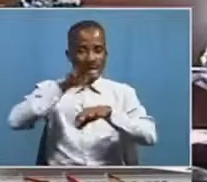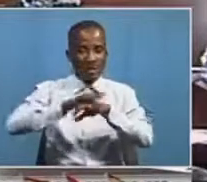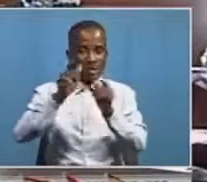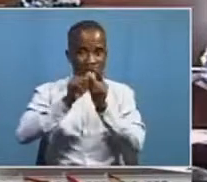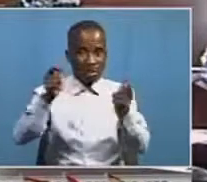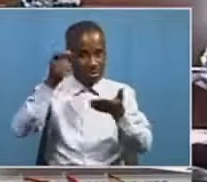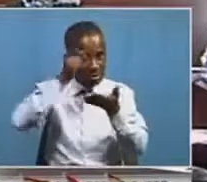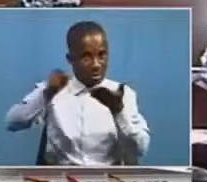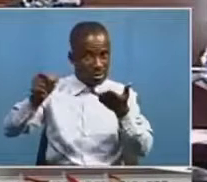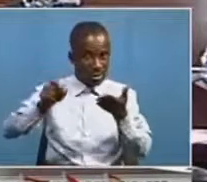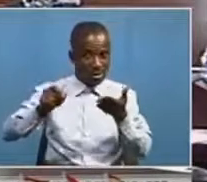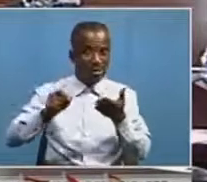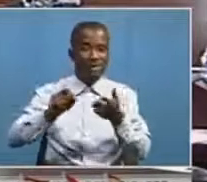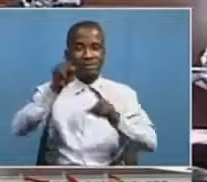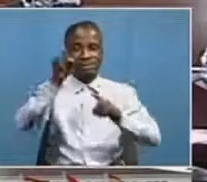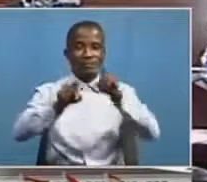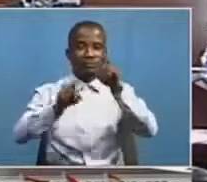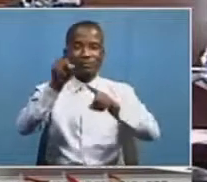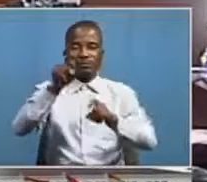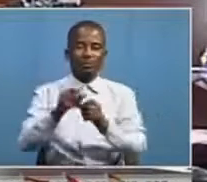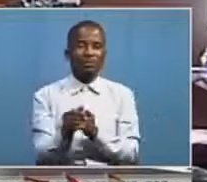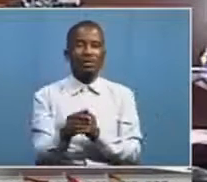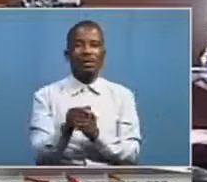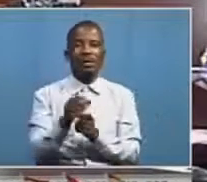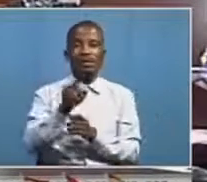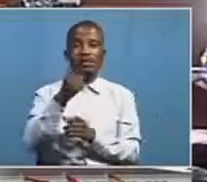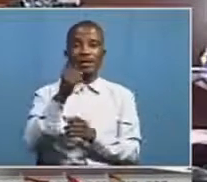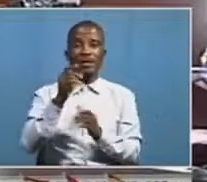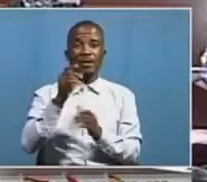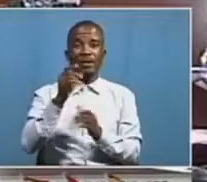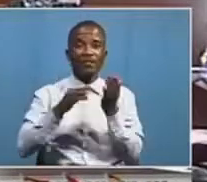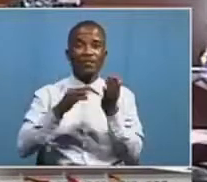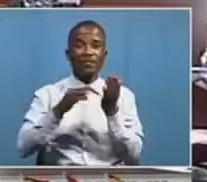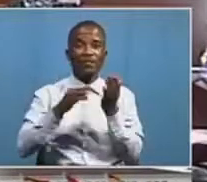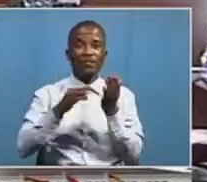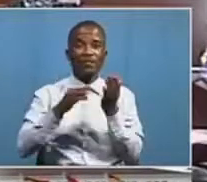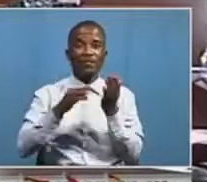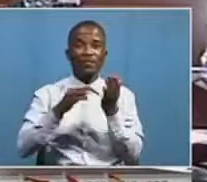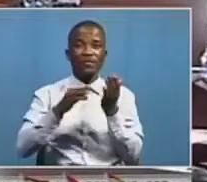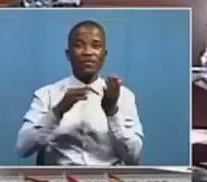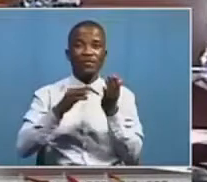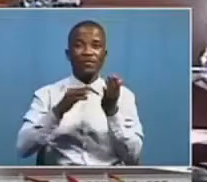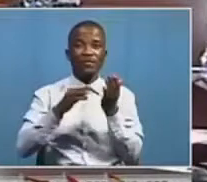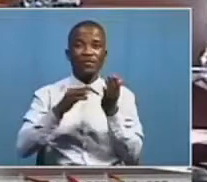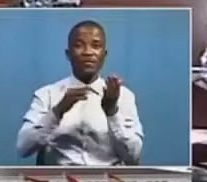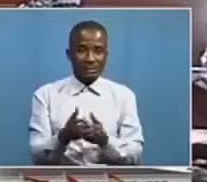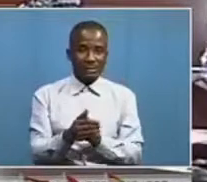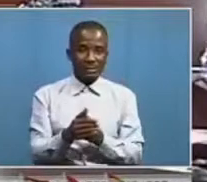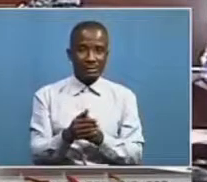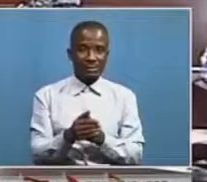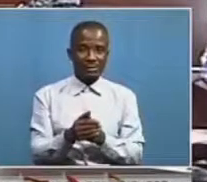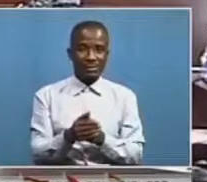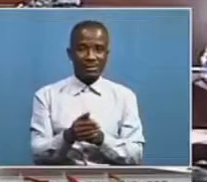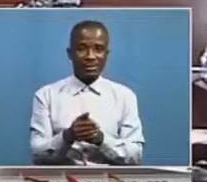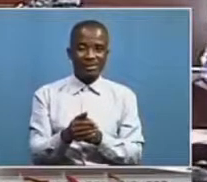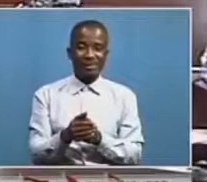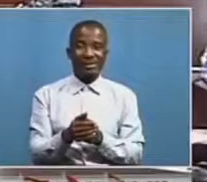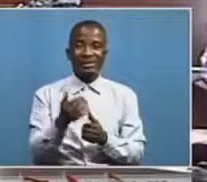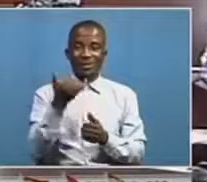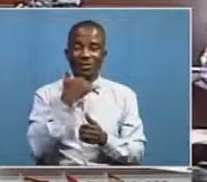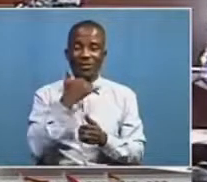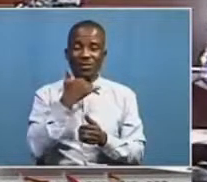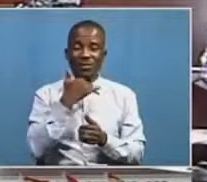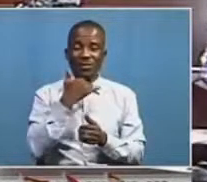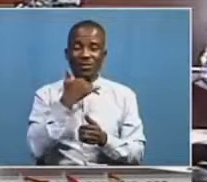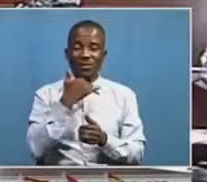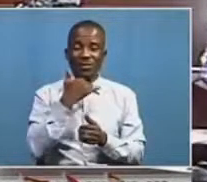on the same 1st February 2021 by counsel for second respondent admitted that it would be wrong for anyone to